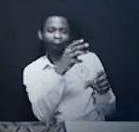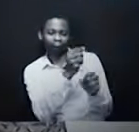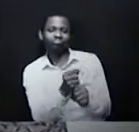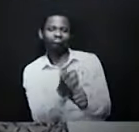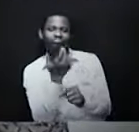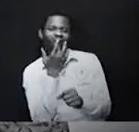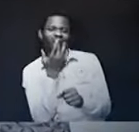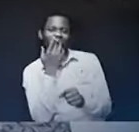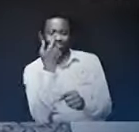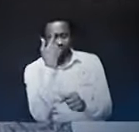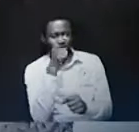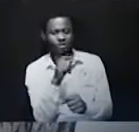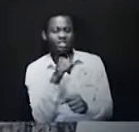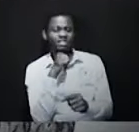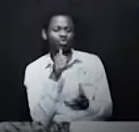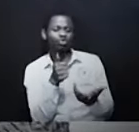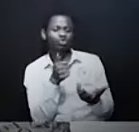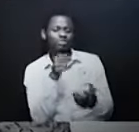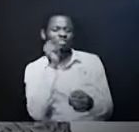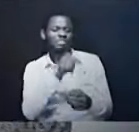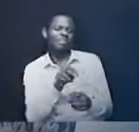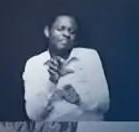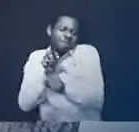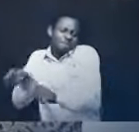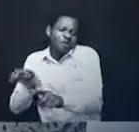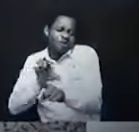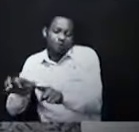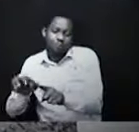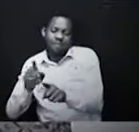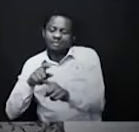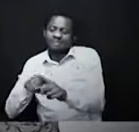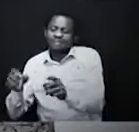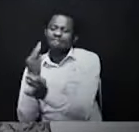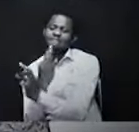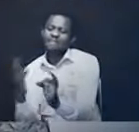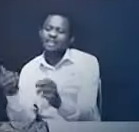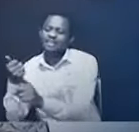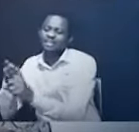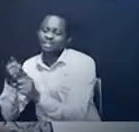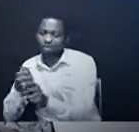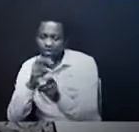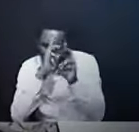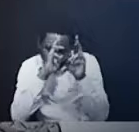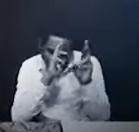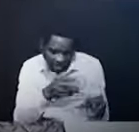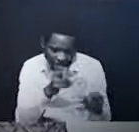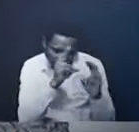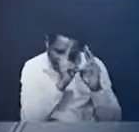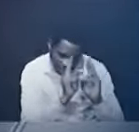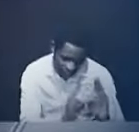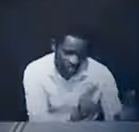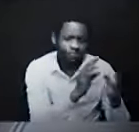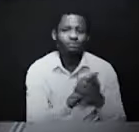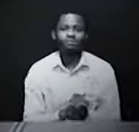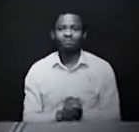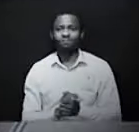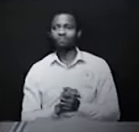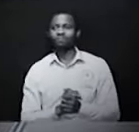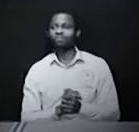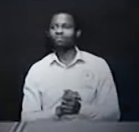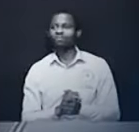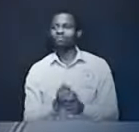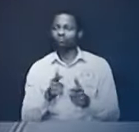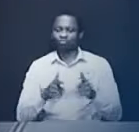way obetumi e di adoye abrewa unse obiya. Good name. E di papa. Great name. E